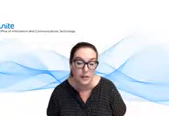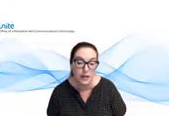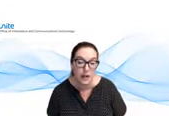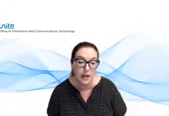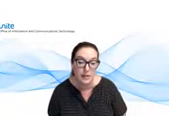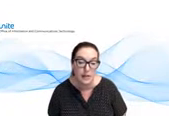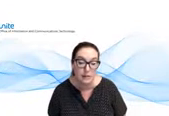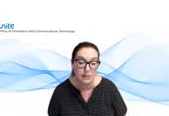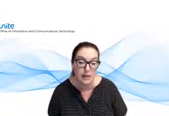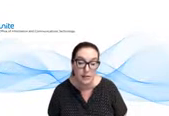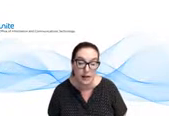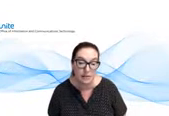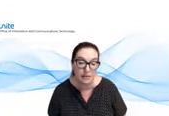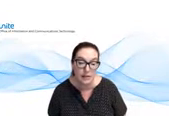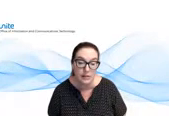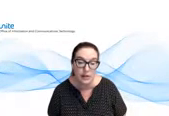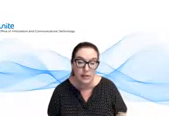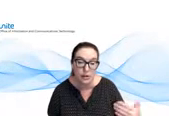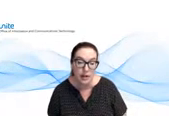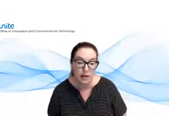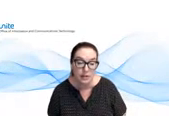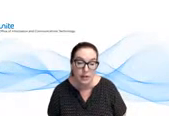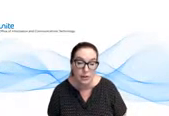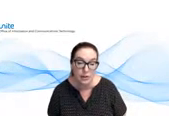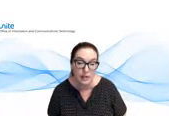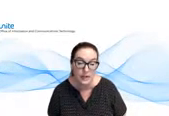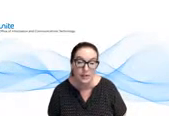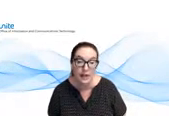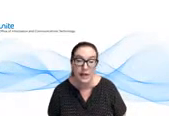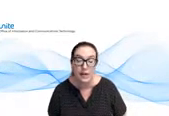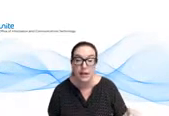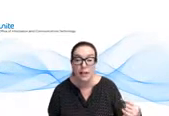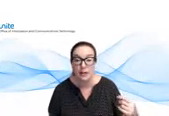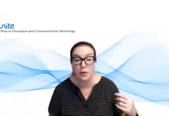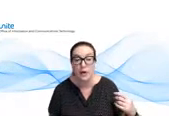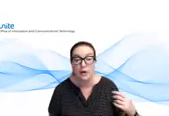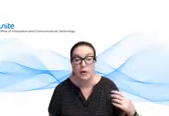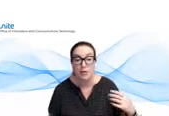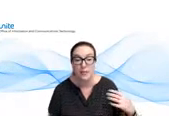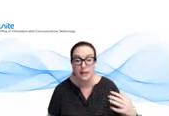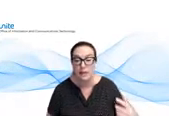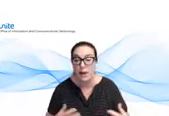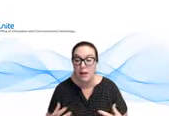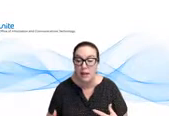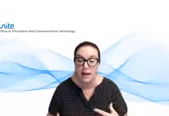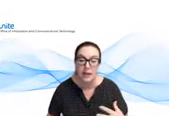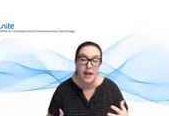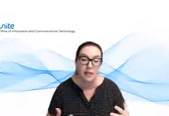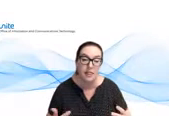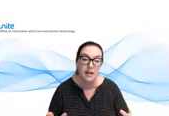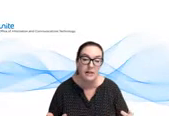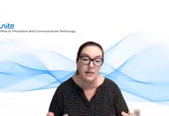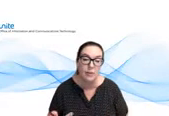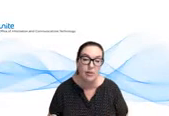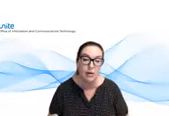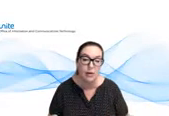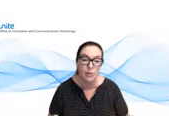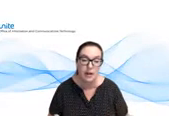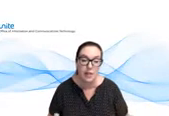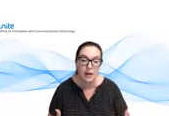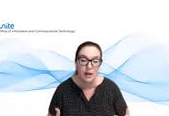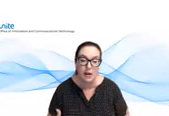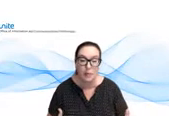accessibility features in Teams and live events. So I encourage you to attend that. That's where you're seeing spotlighting and things